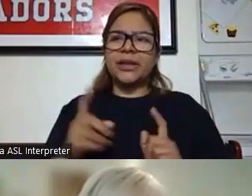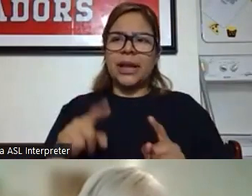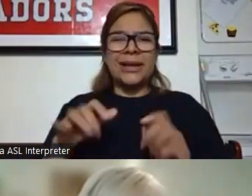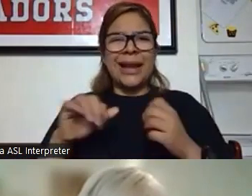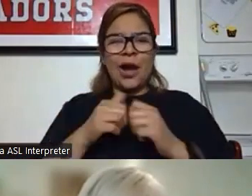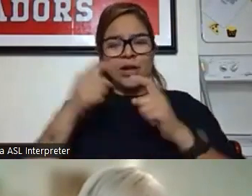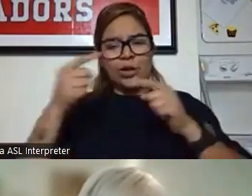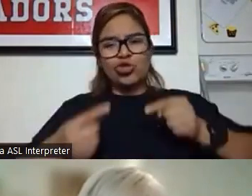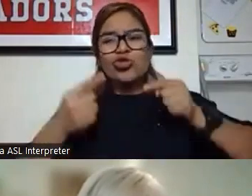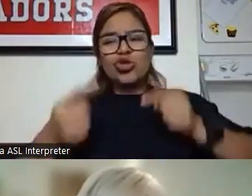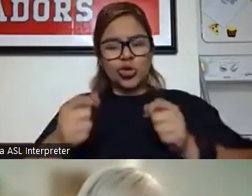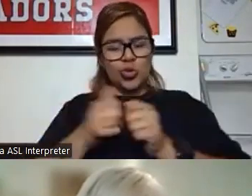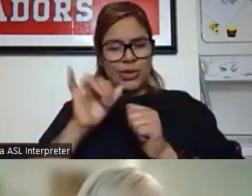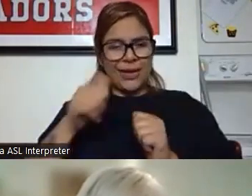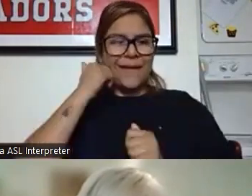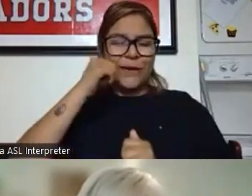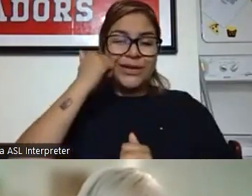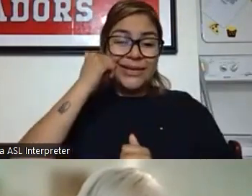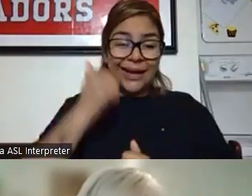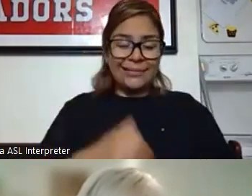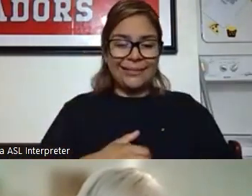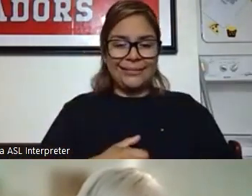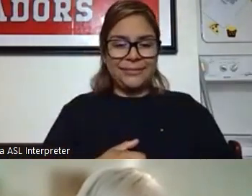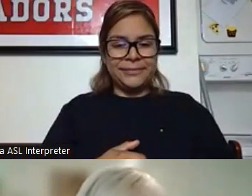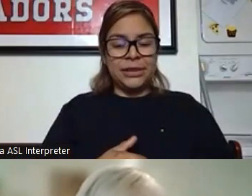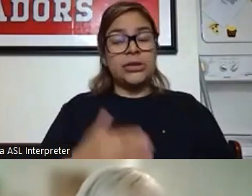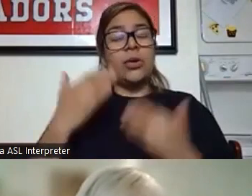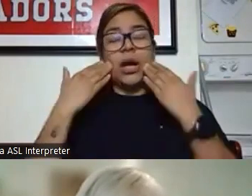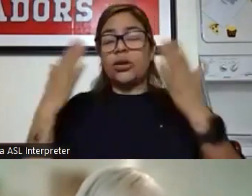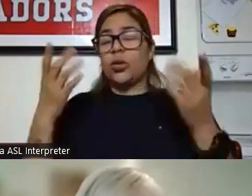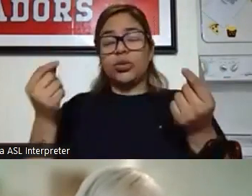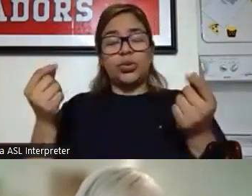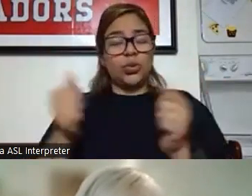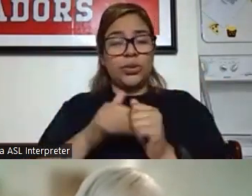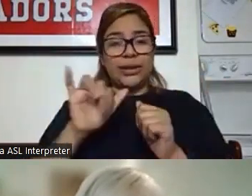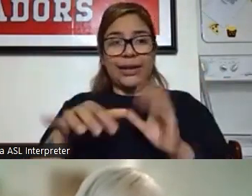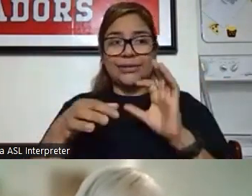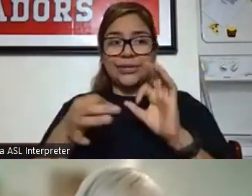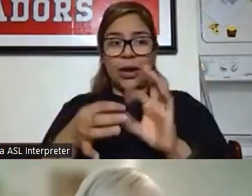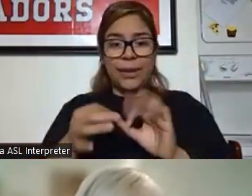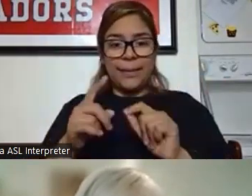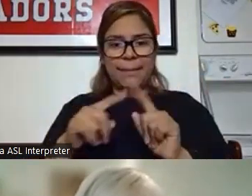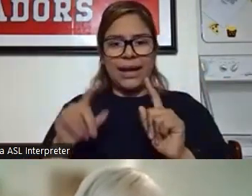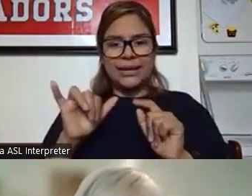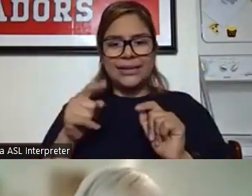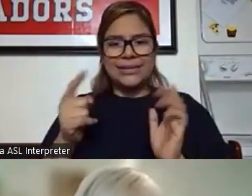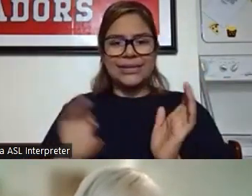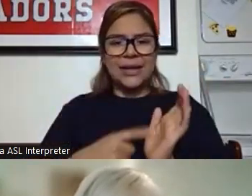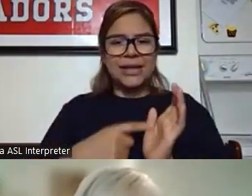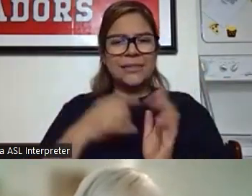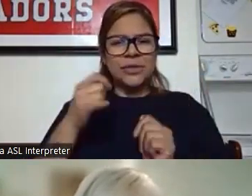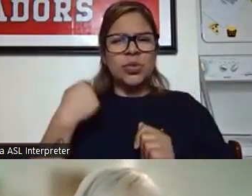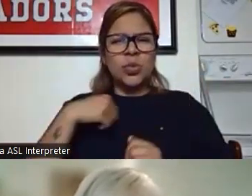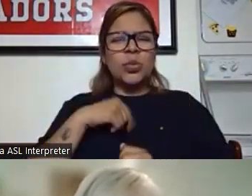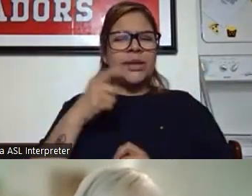this every single day. So I don't know what to do with that comment other than I think it's something that we talk a lot about,